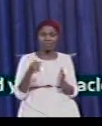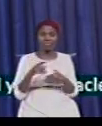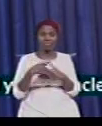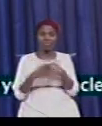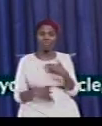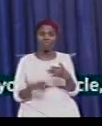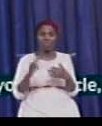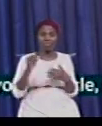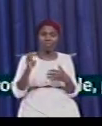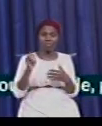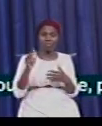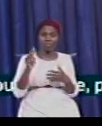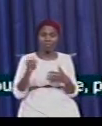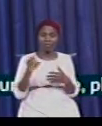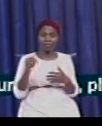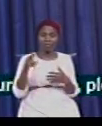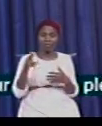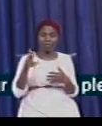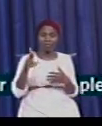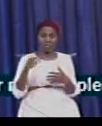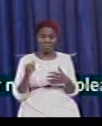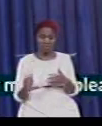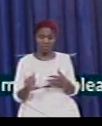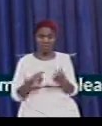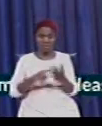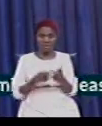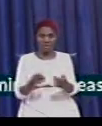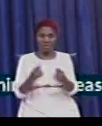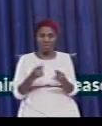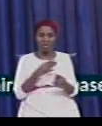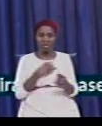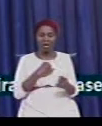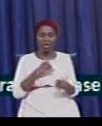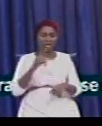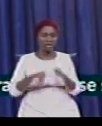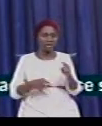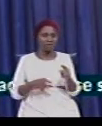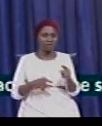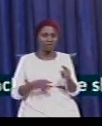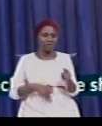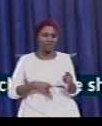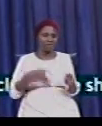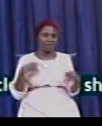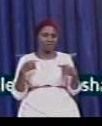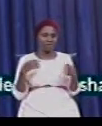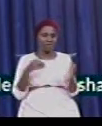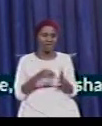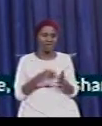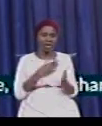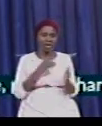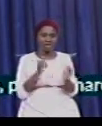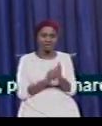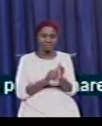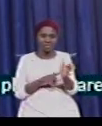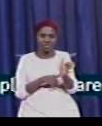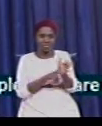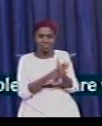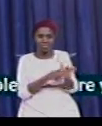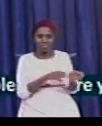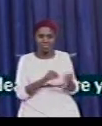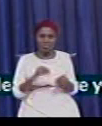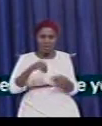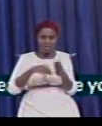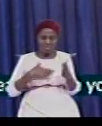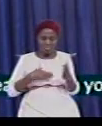the moving object that has been moving around my abdomen, it just stopped, and I don't feel any pain from